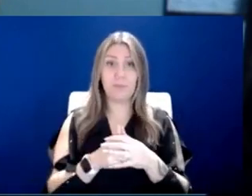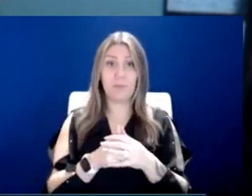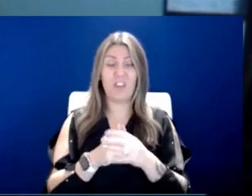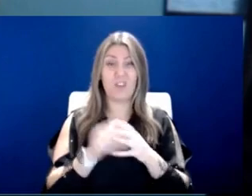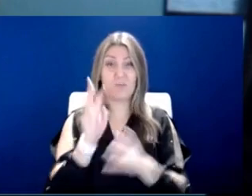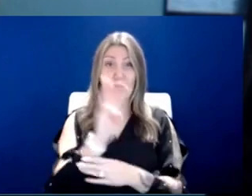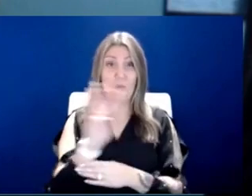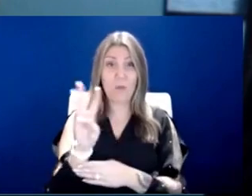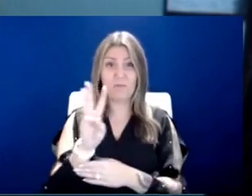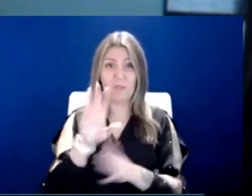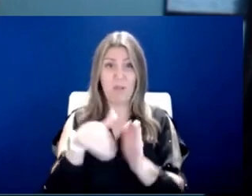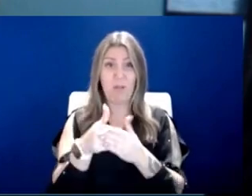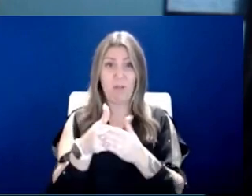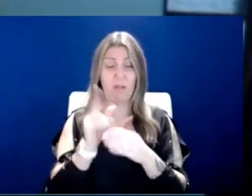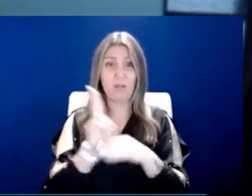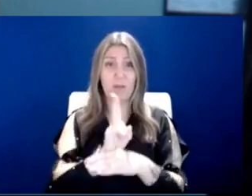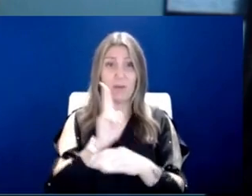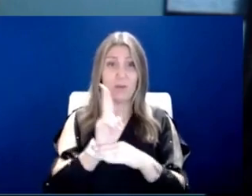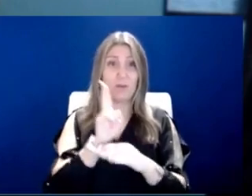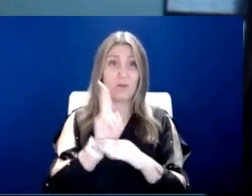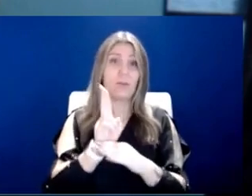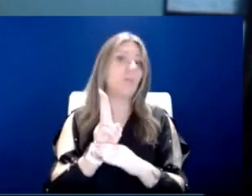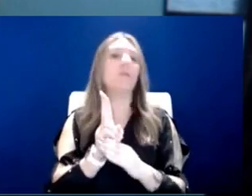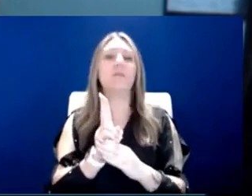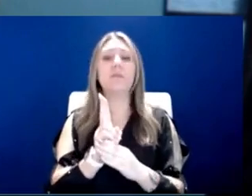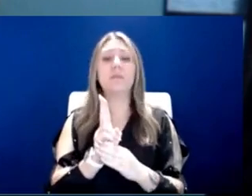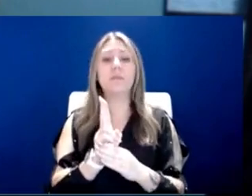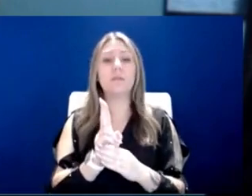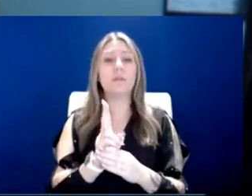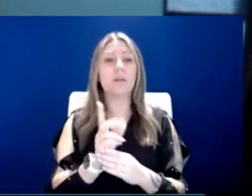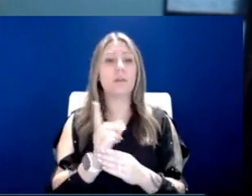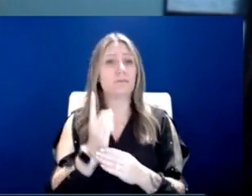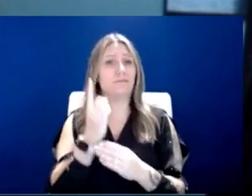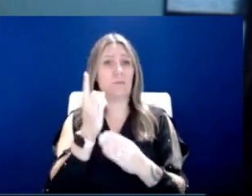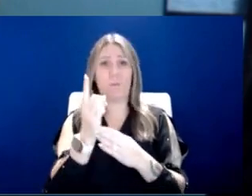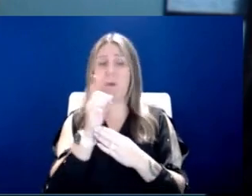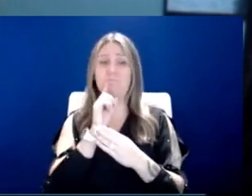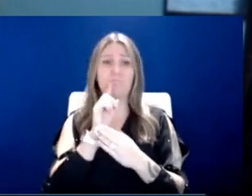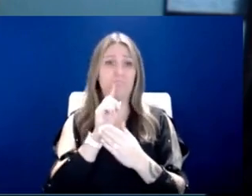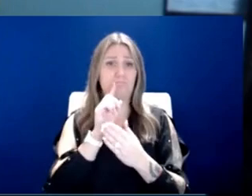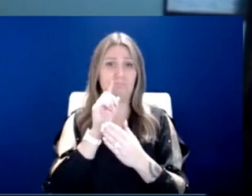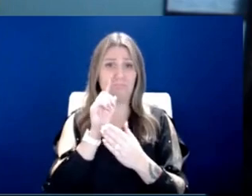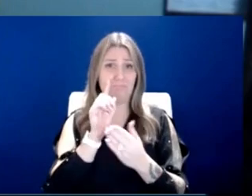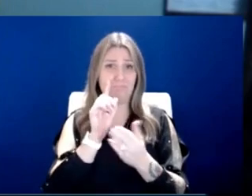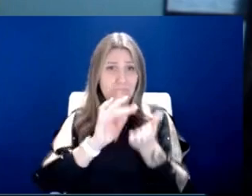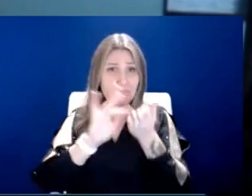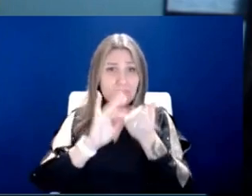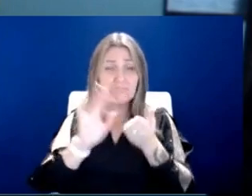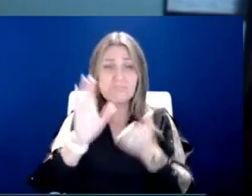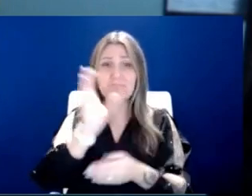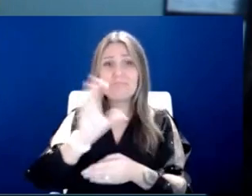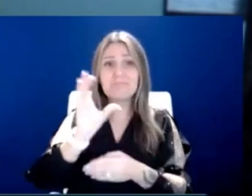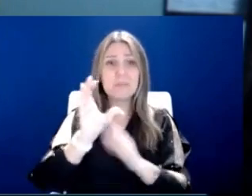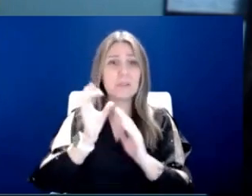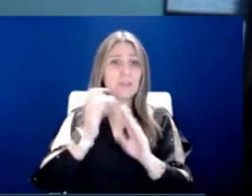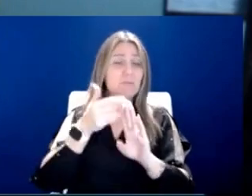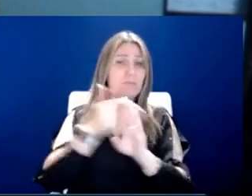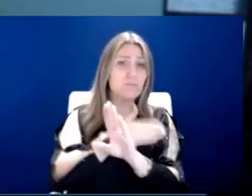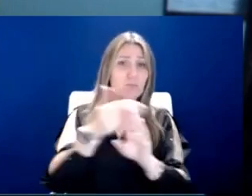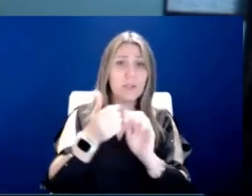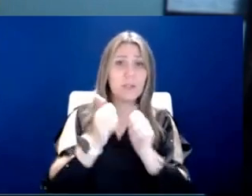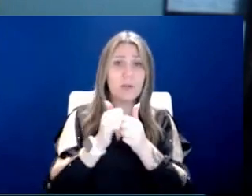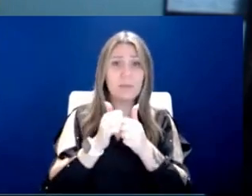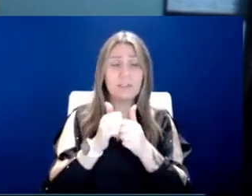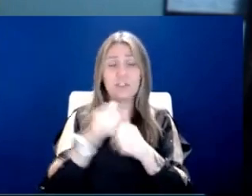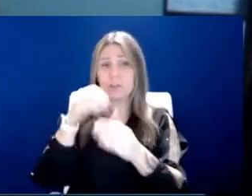use that's one consolidated. You go to it, sport, pre-competition, in competition. You